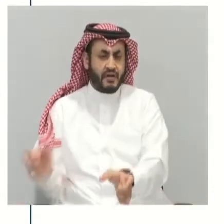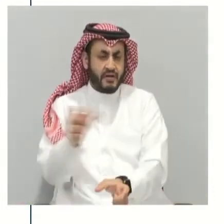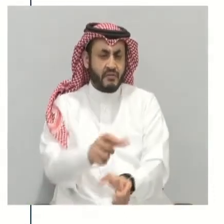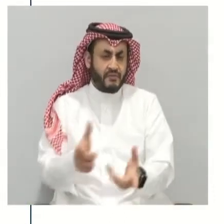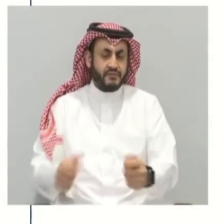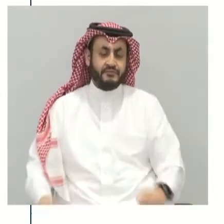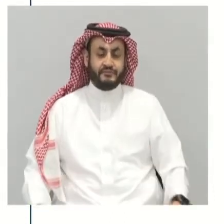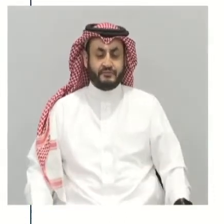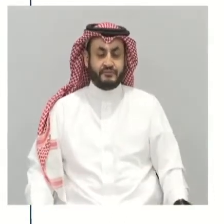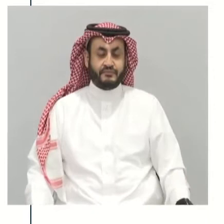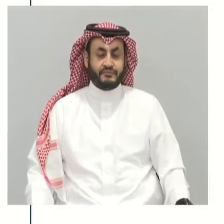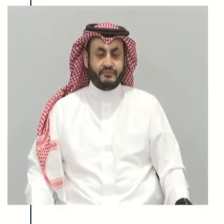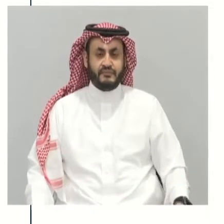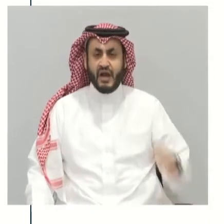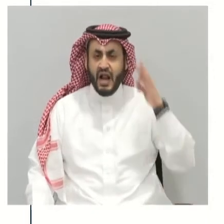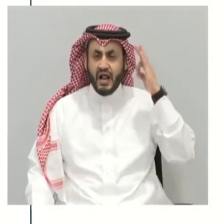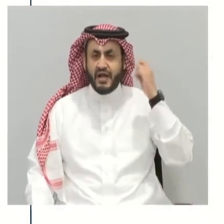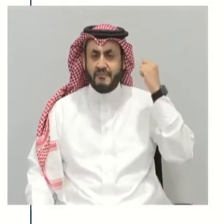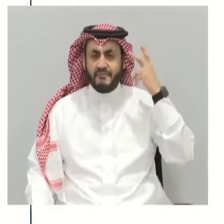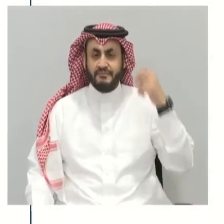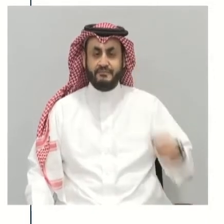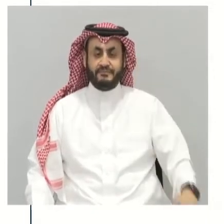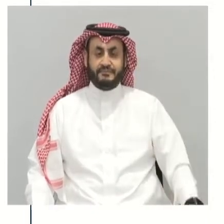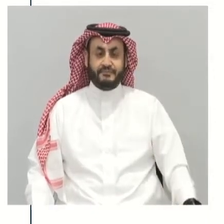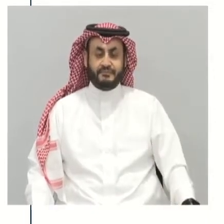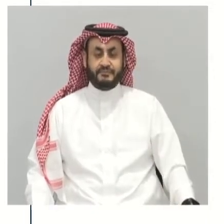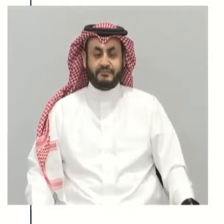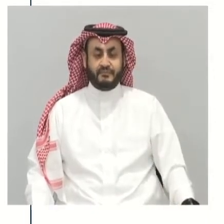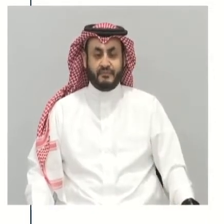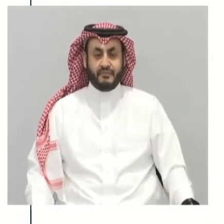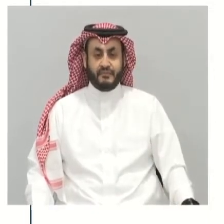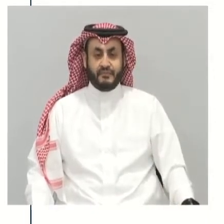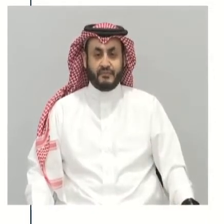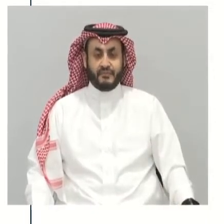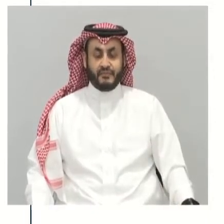sentences is the meaning of the word screams?